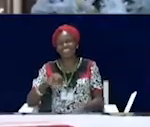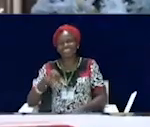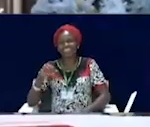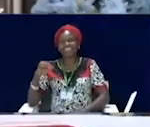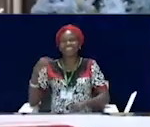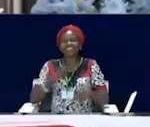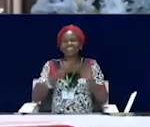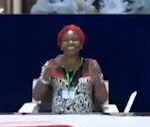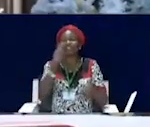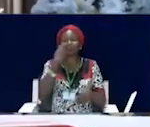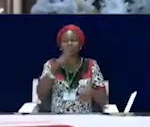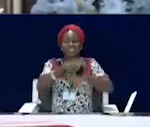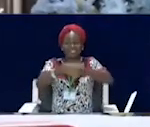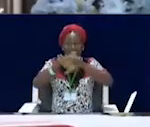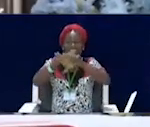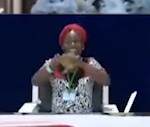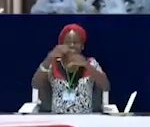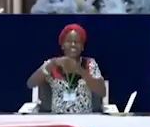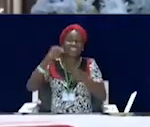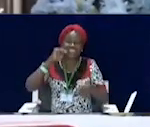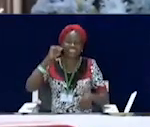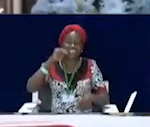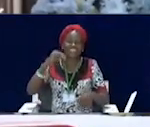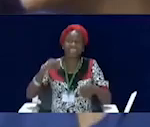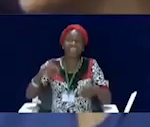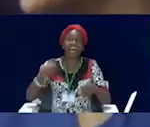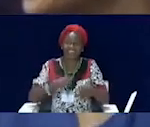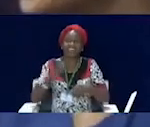we can speak English in Nigeria, man.